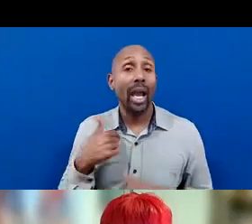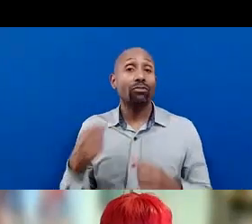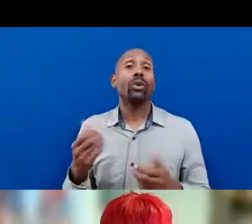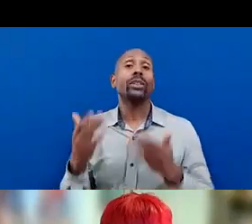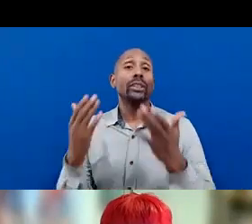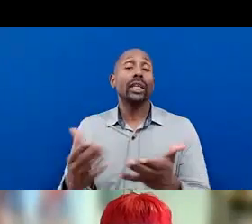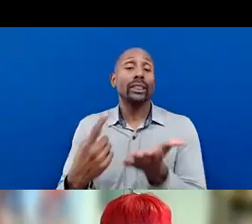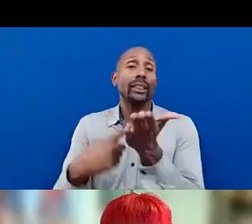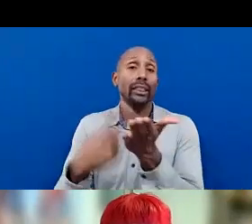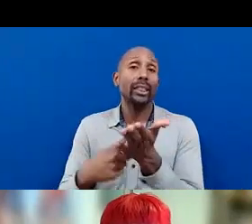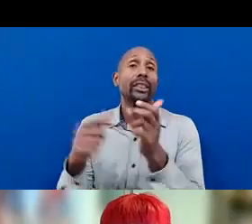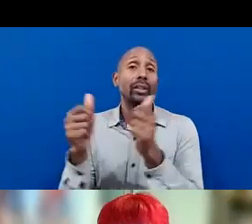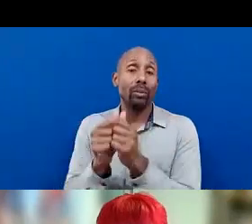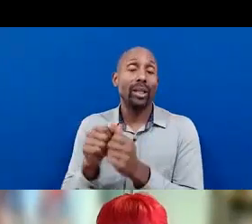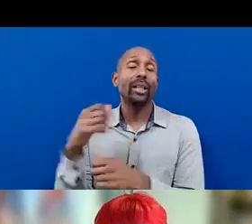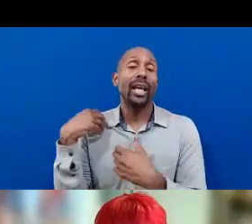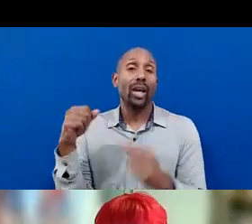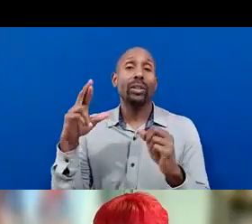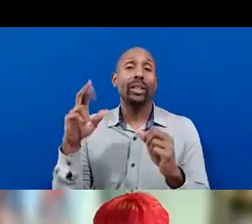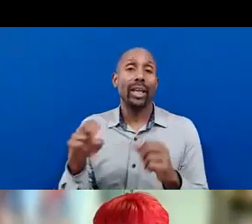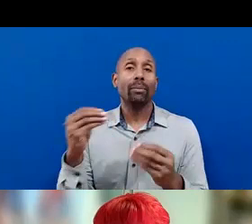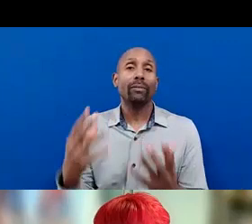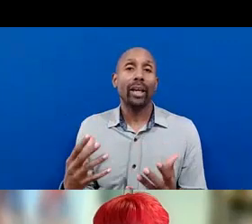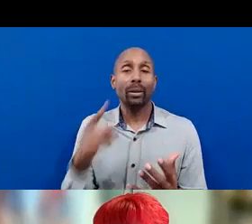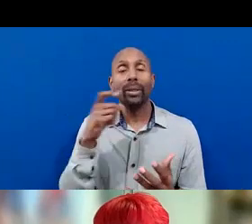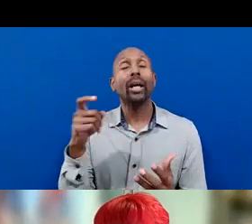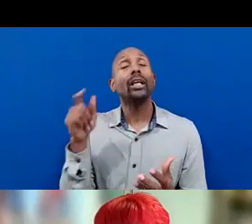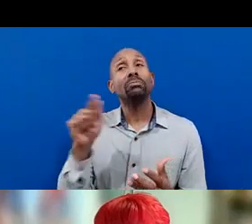provider about it, because there are medications and treatments,